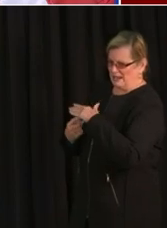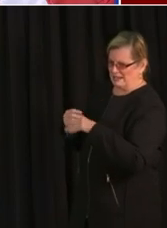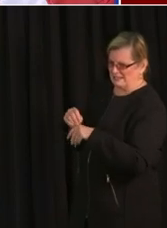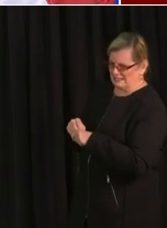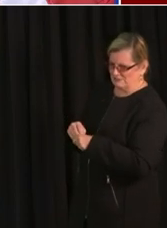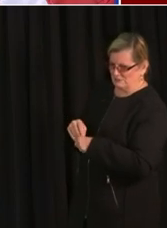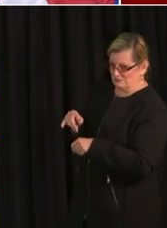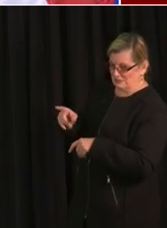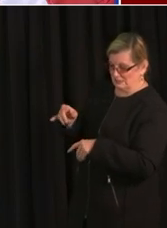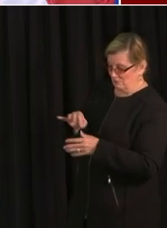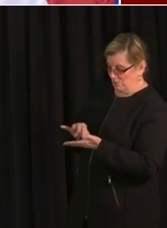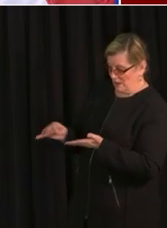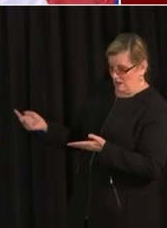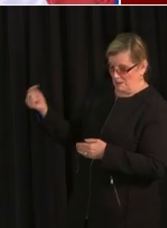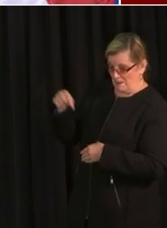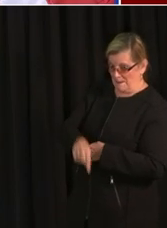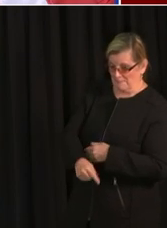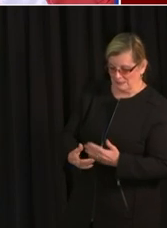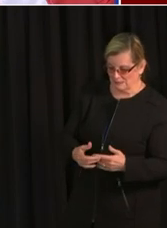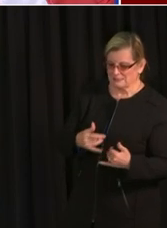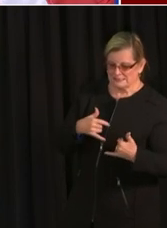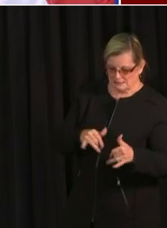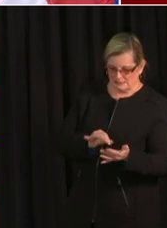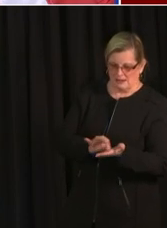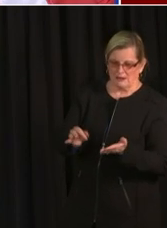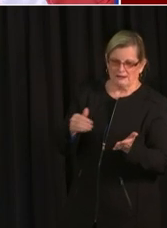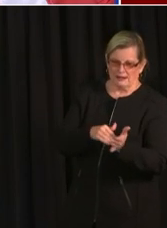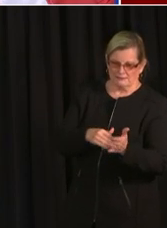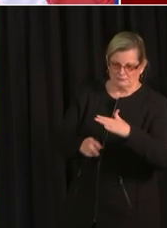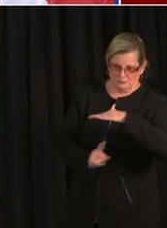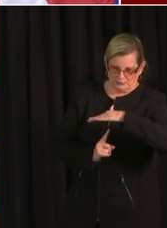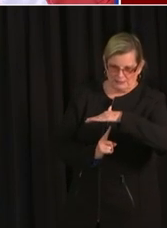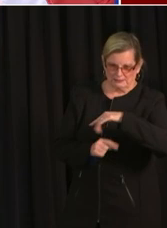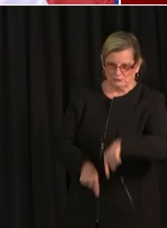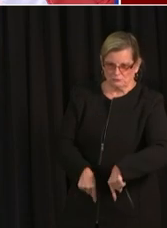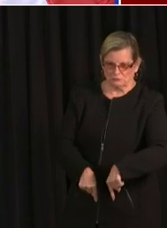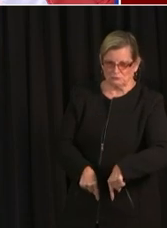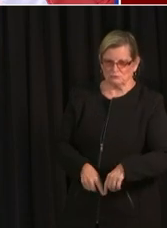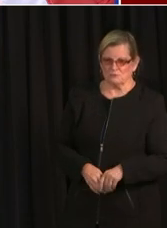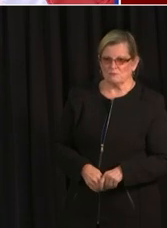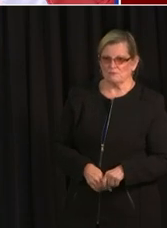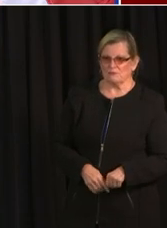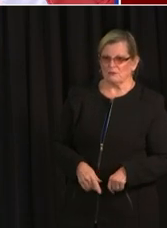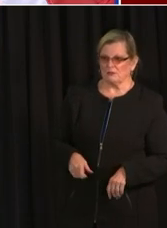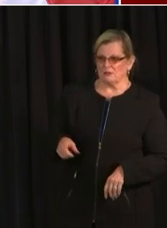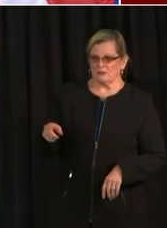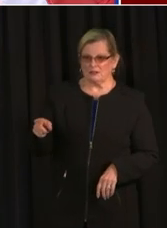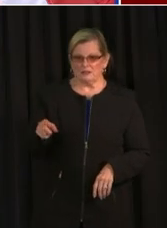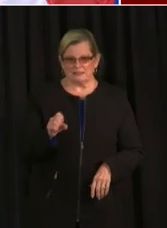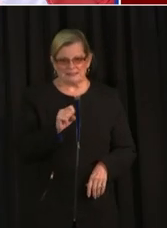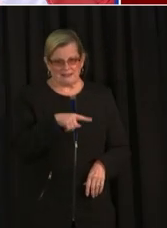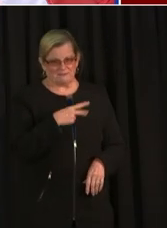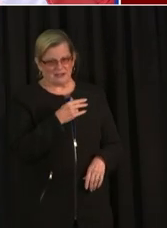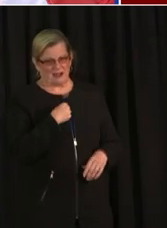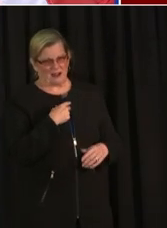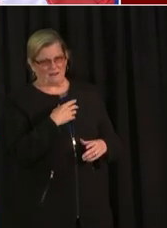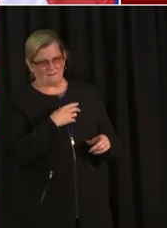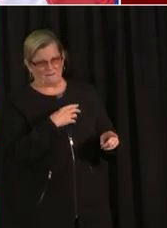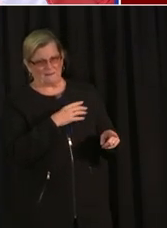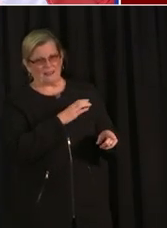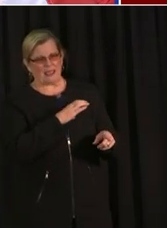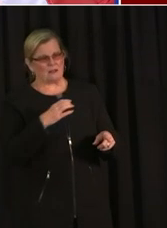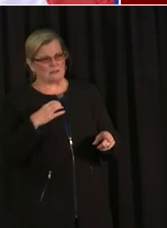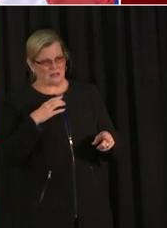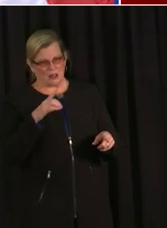Yes, a couple more. We learned Congressman John Lewis is going to be lying in state outside because of COVID-19